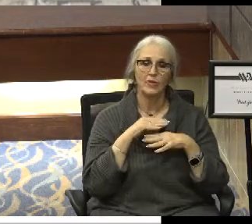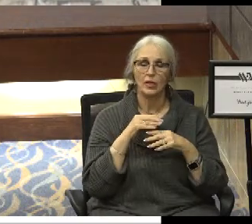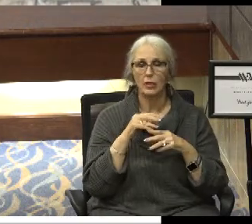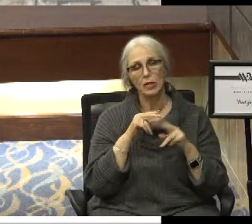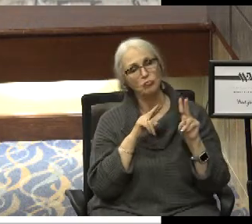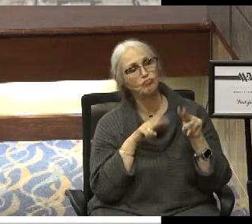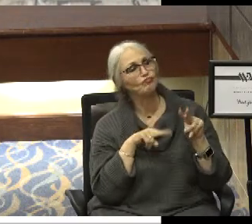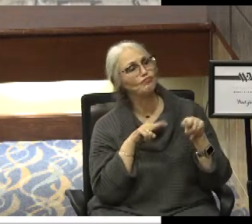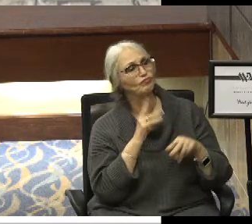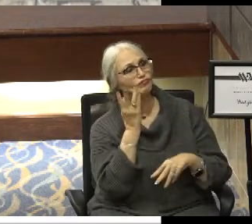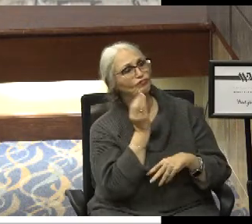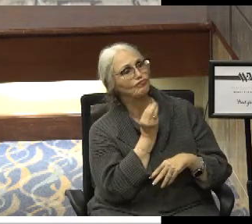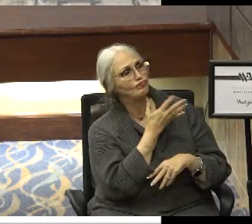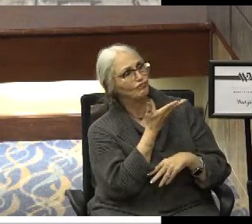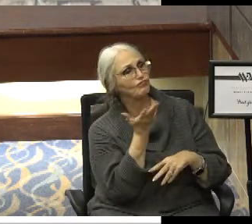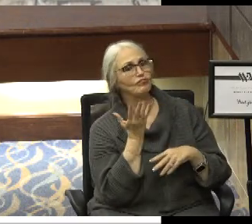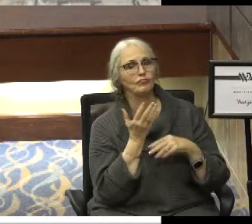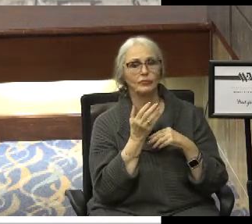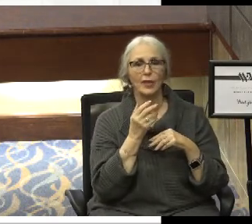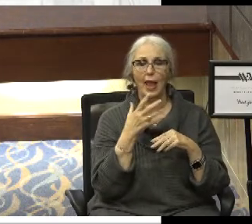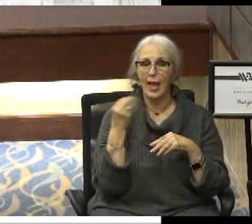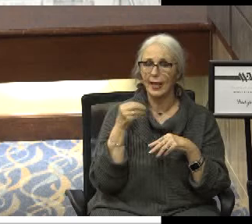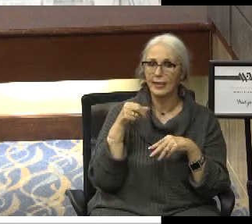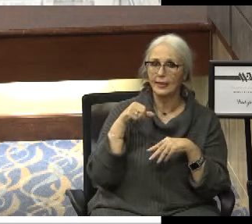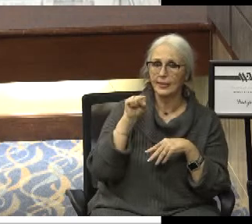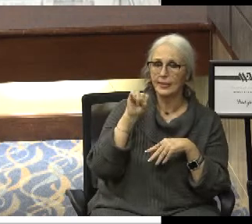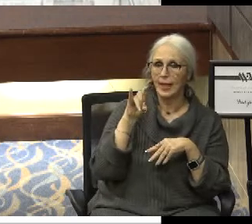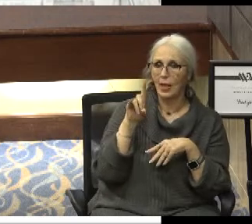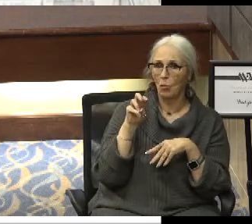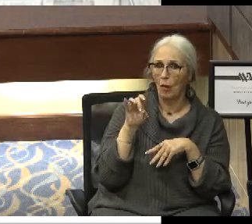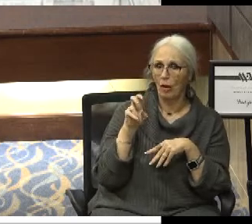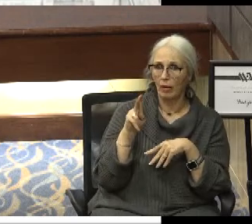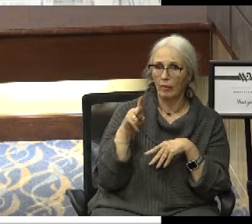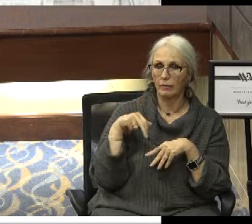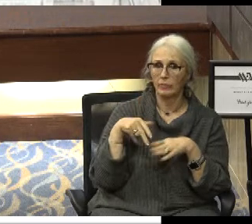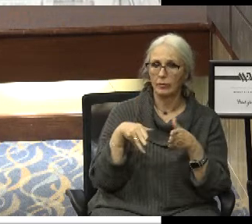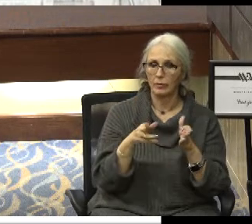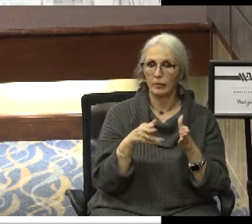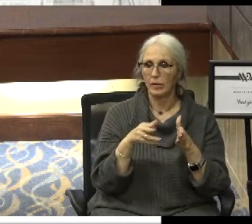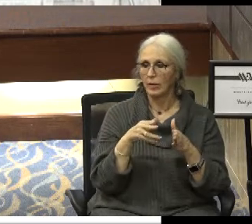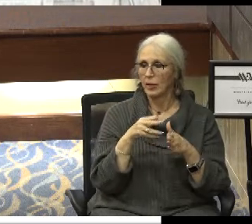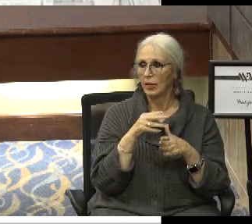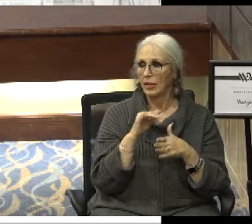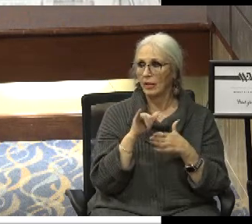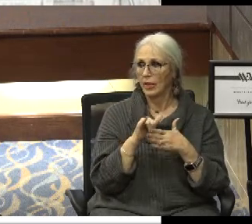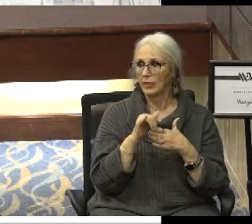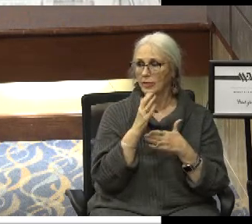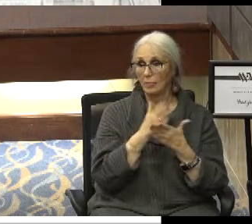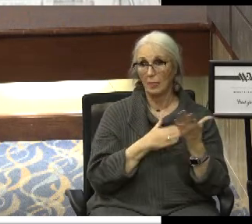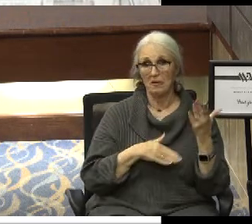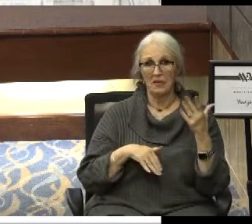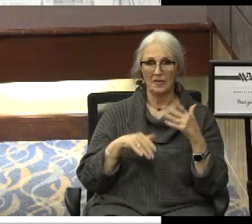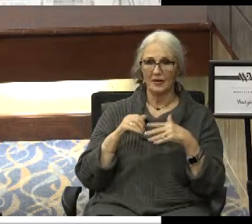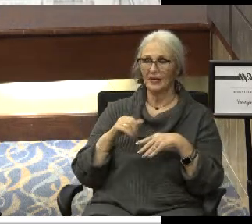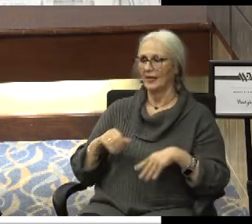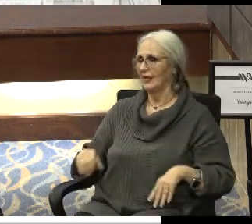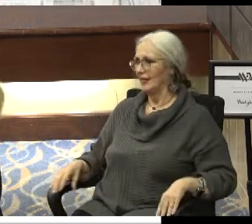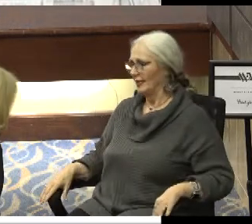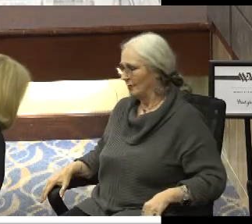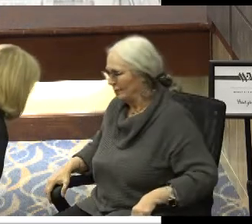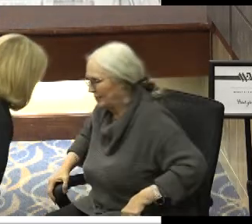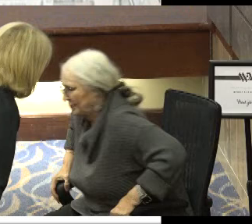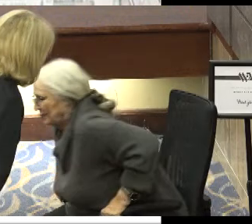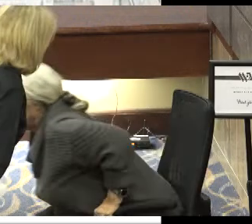exciting to be able to use as you go down the sidewalk. So this is, the culmination of that is a plan that looks like this. And I know